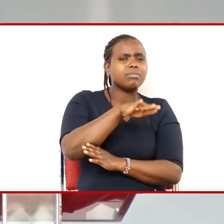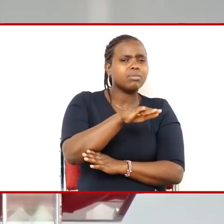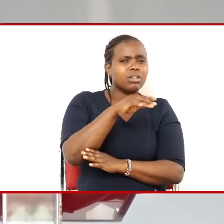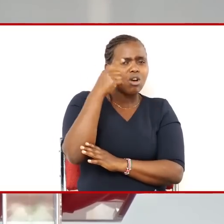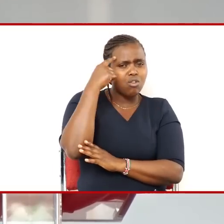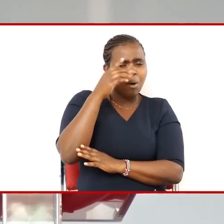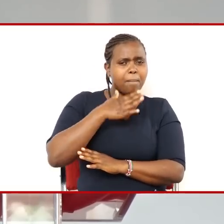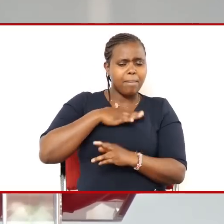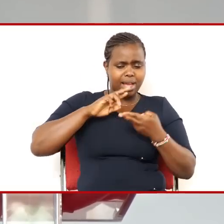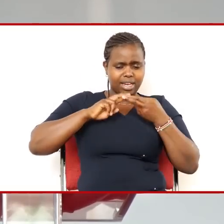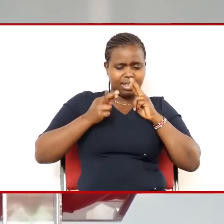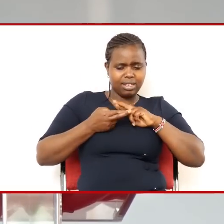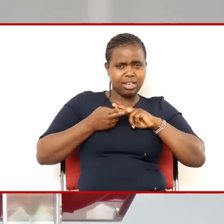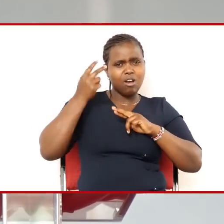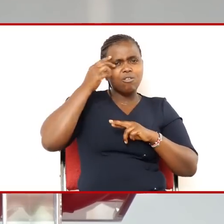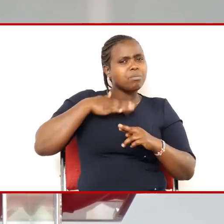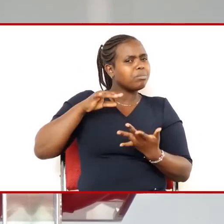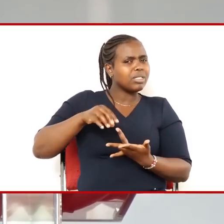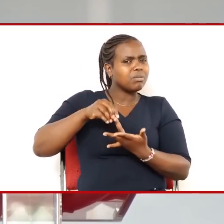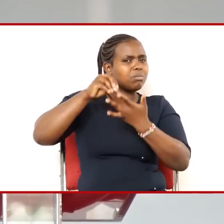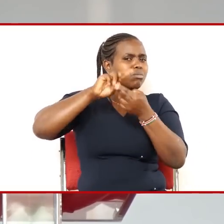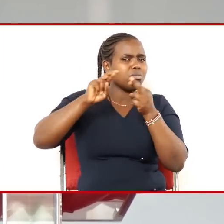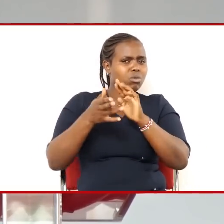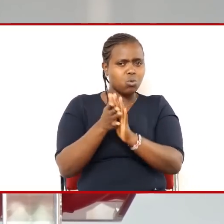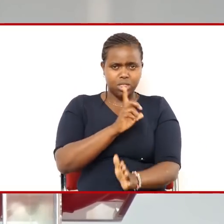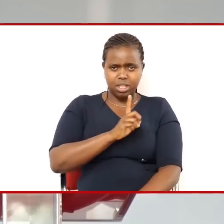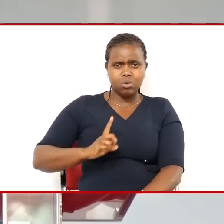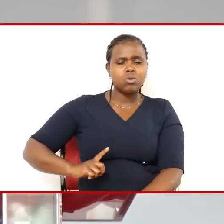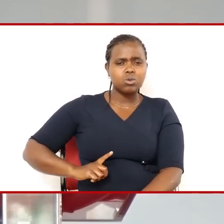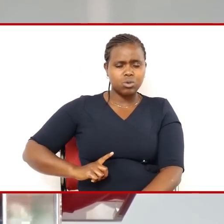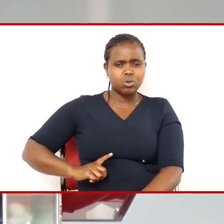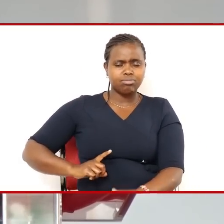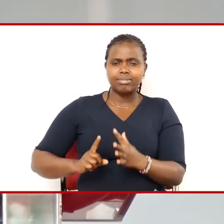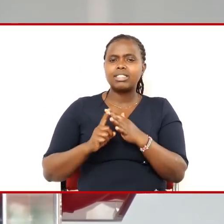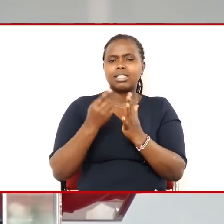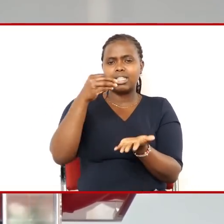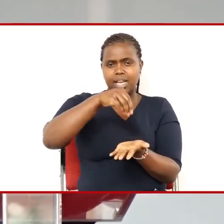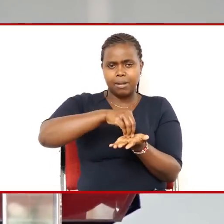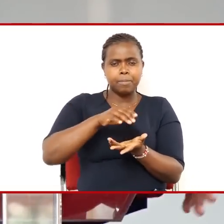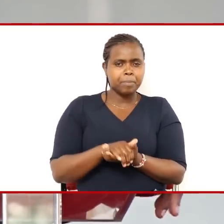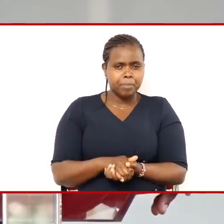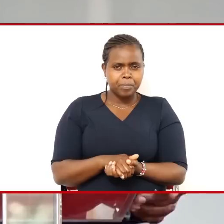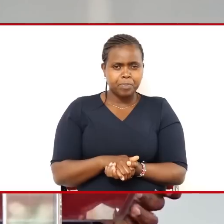my relationship, of my special relationship of the Lord has begun.